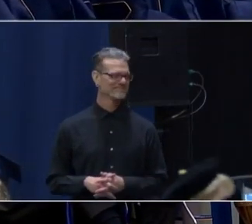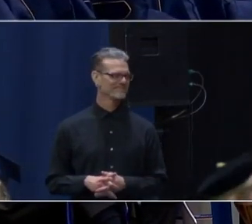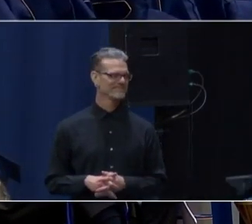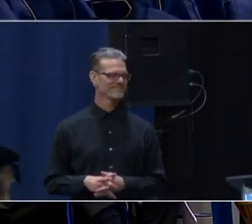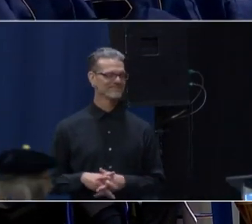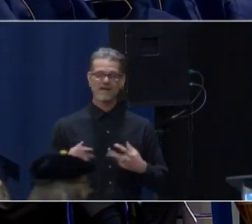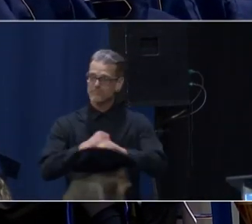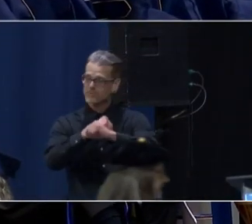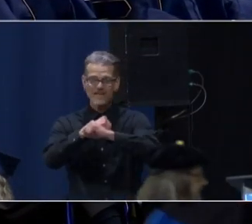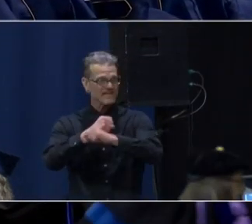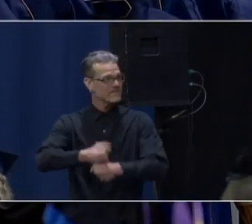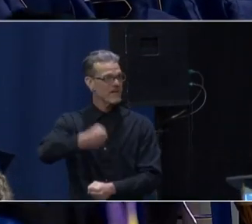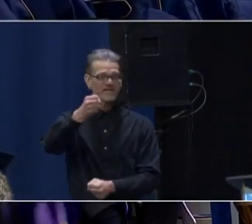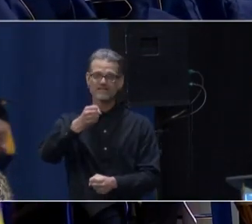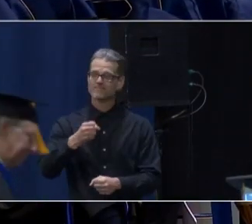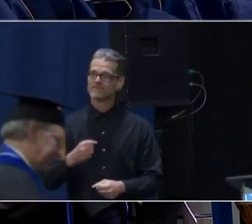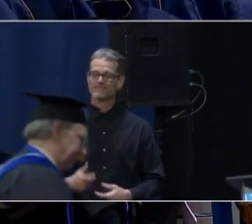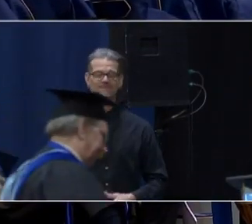Gotta protect the mace.